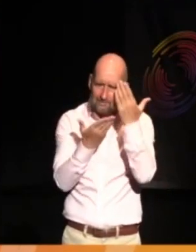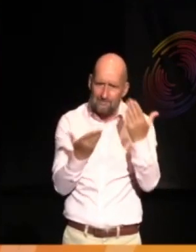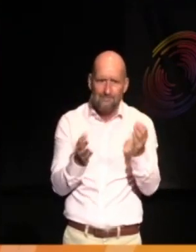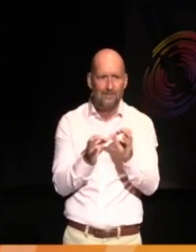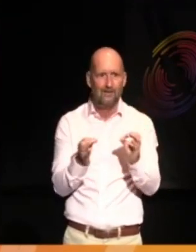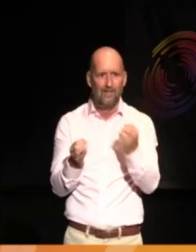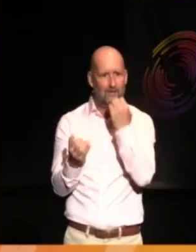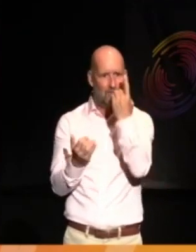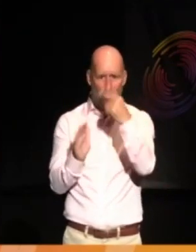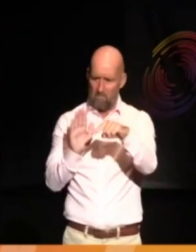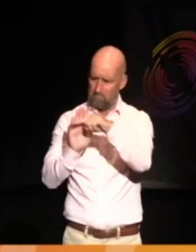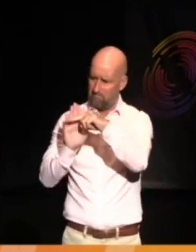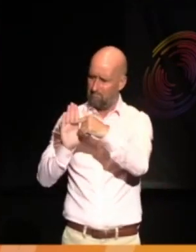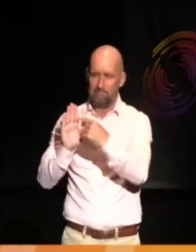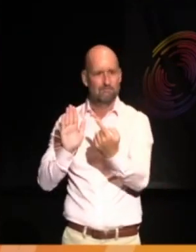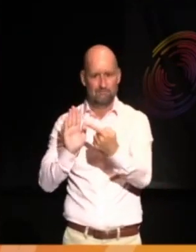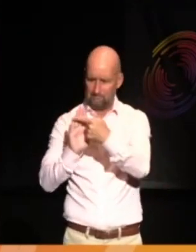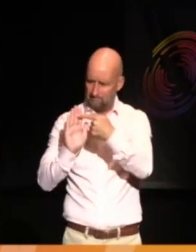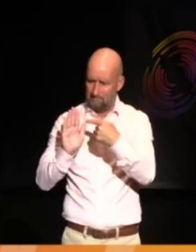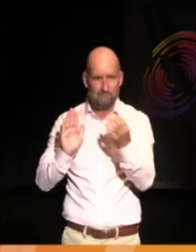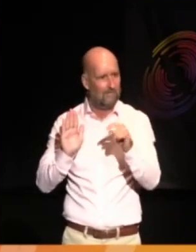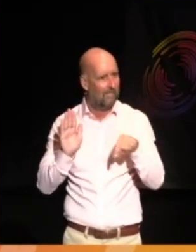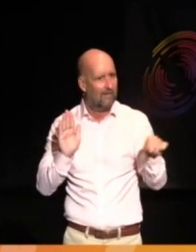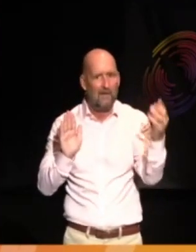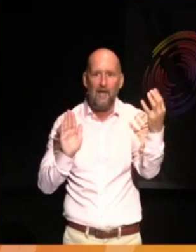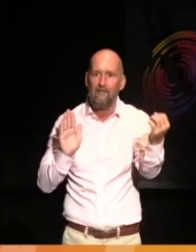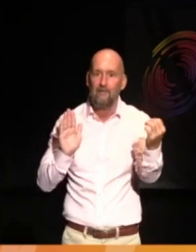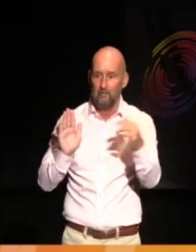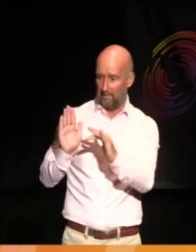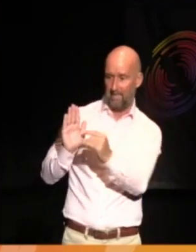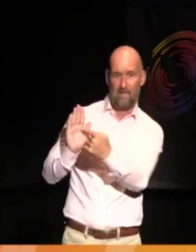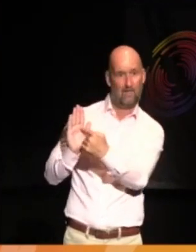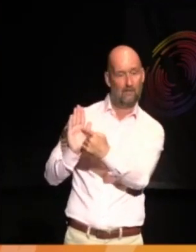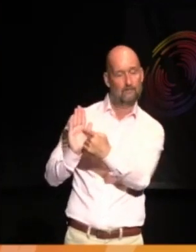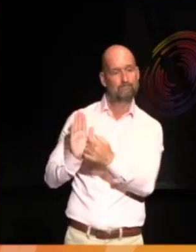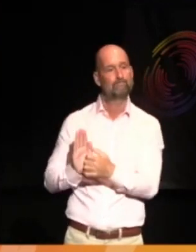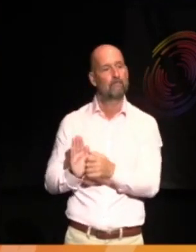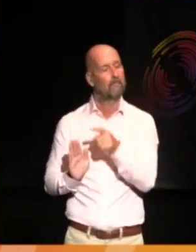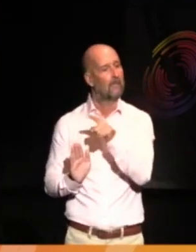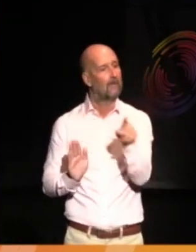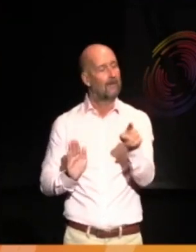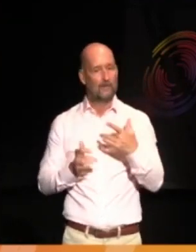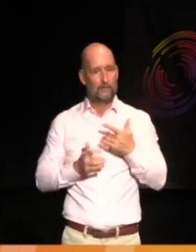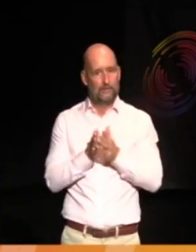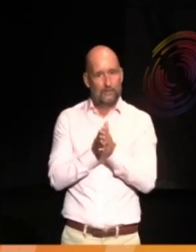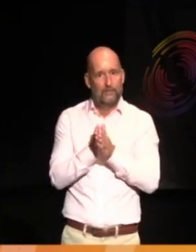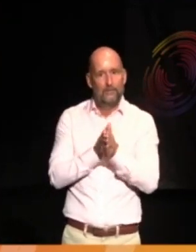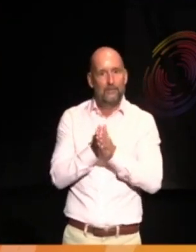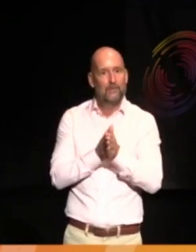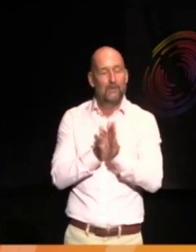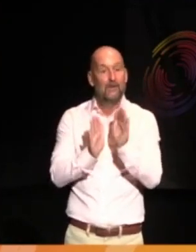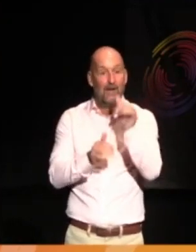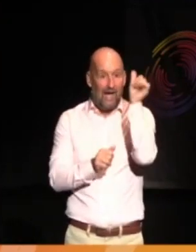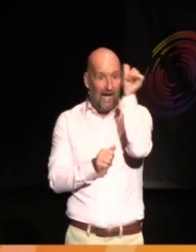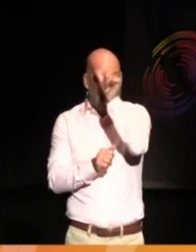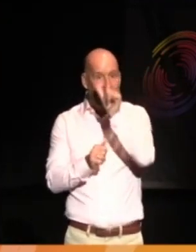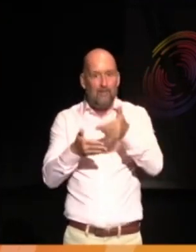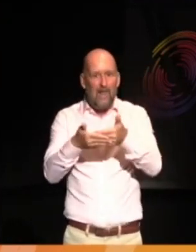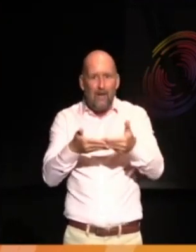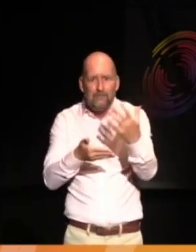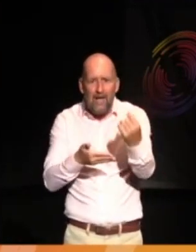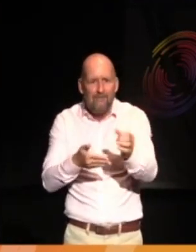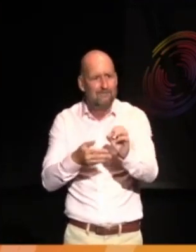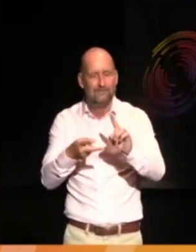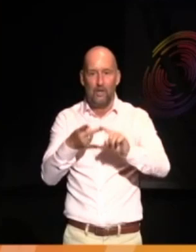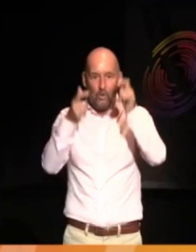one right. So it's something for us to kind of feel fueled up about. You don't have to have any academic language or know anything